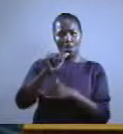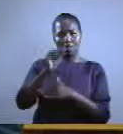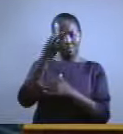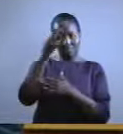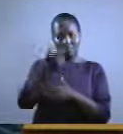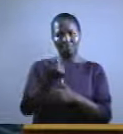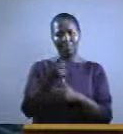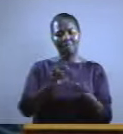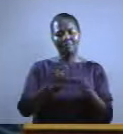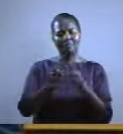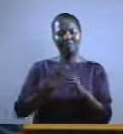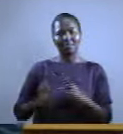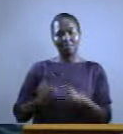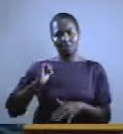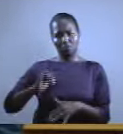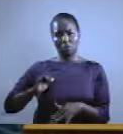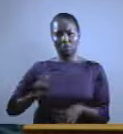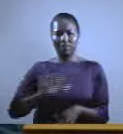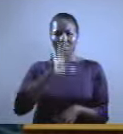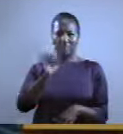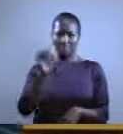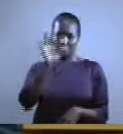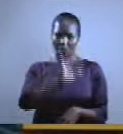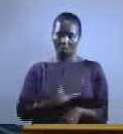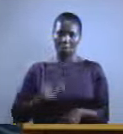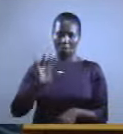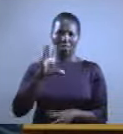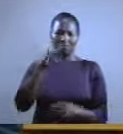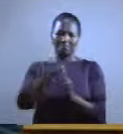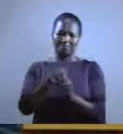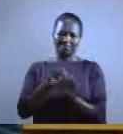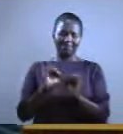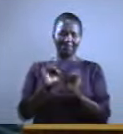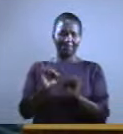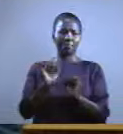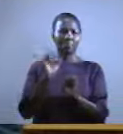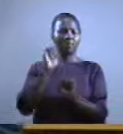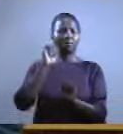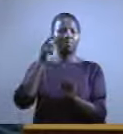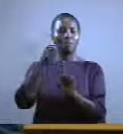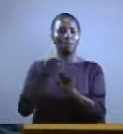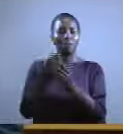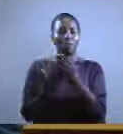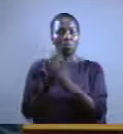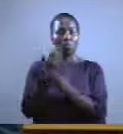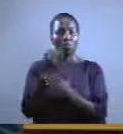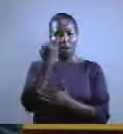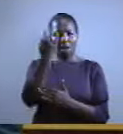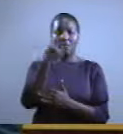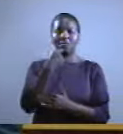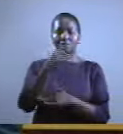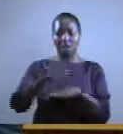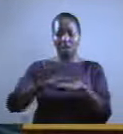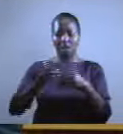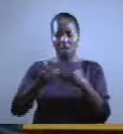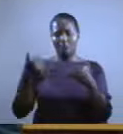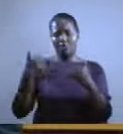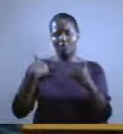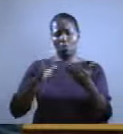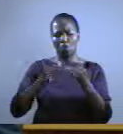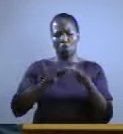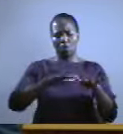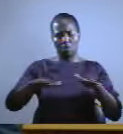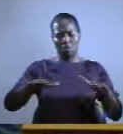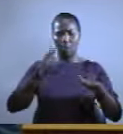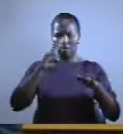in various municipalities of South Africa as part of its renewed mandate of bringing apartheid patterns of settlement